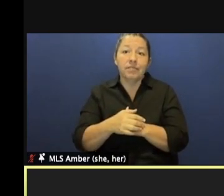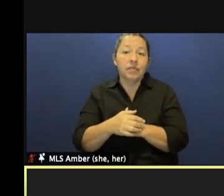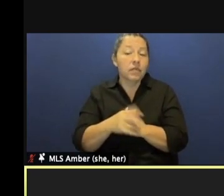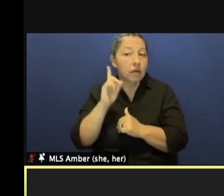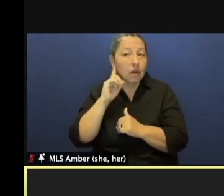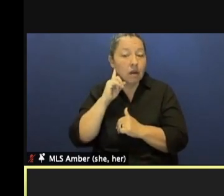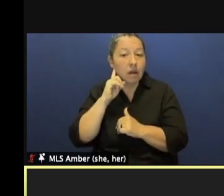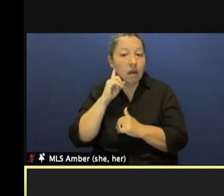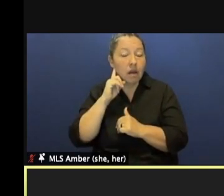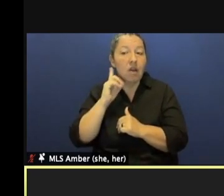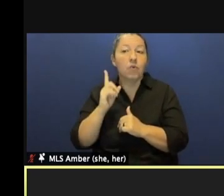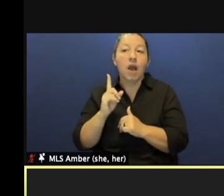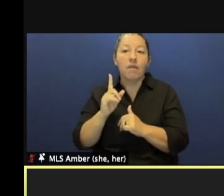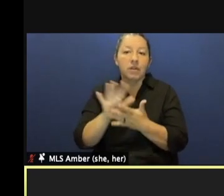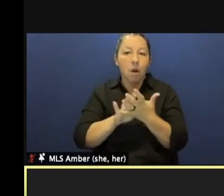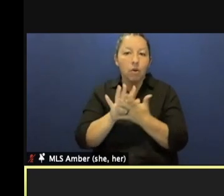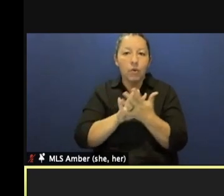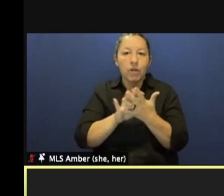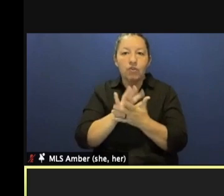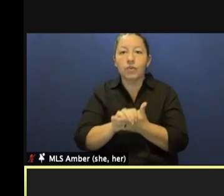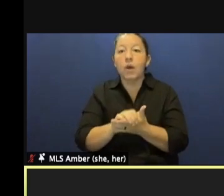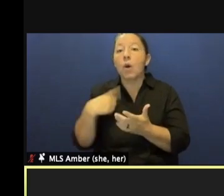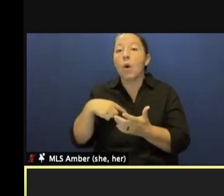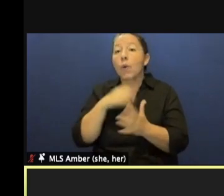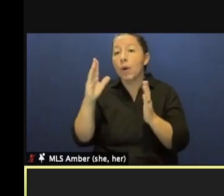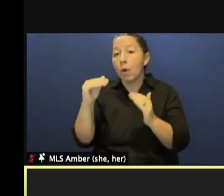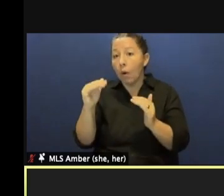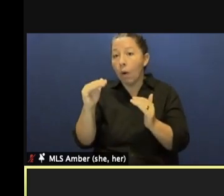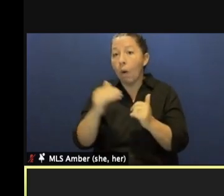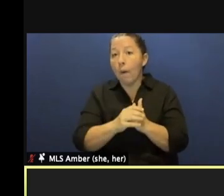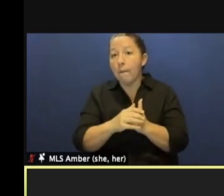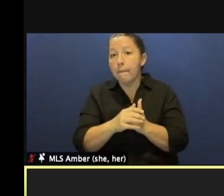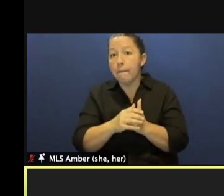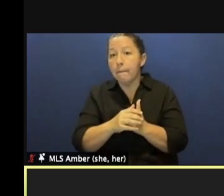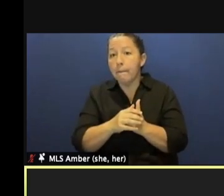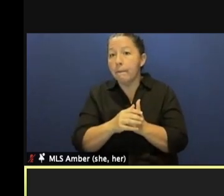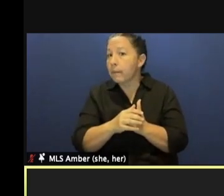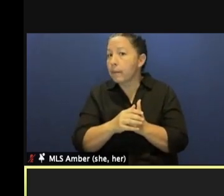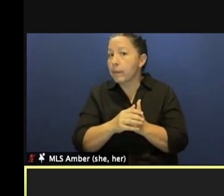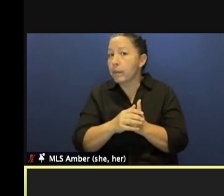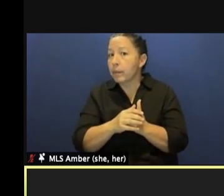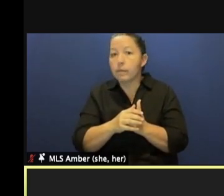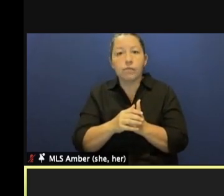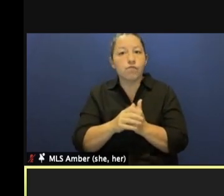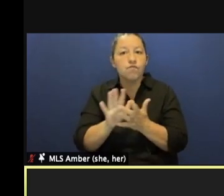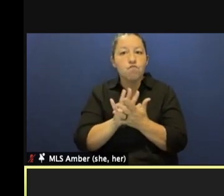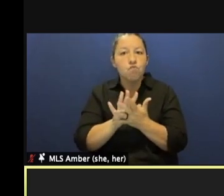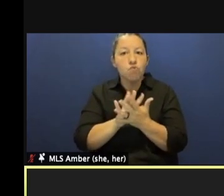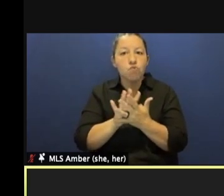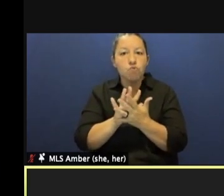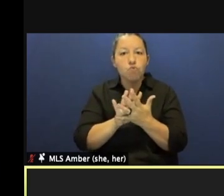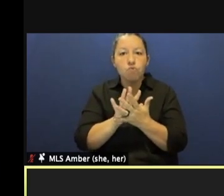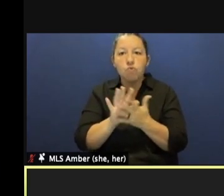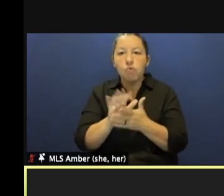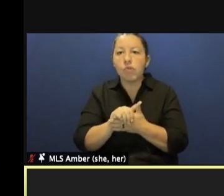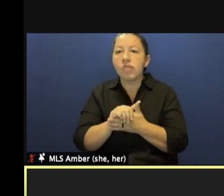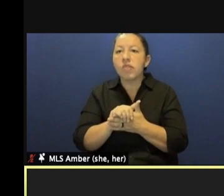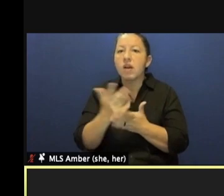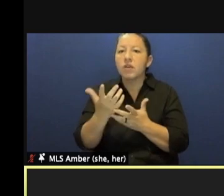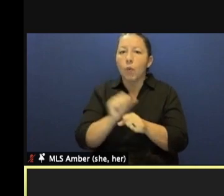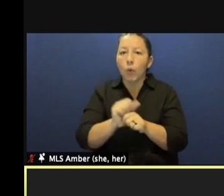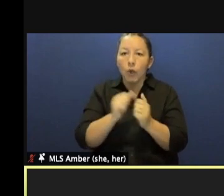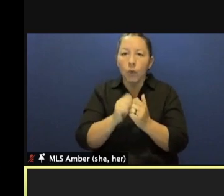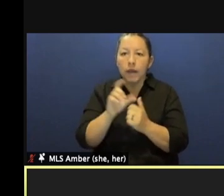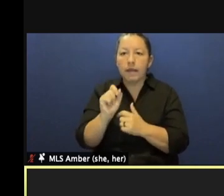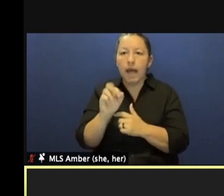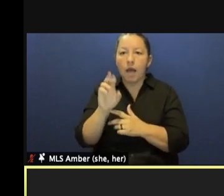plan, I'm pleased to say. We are holding multiple meetings with Astrobotic. As you can imagine, the level